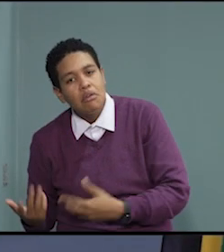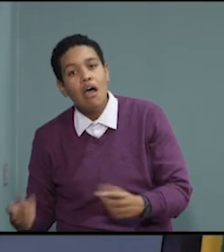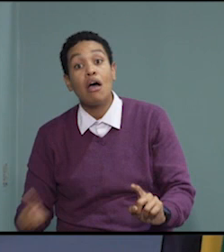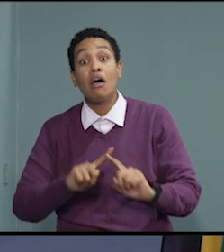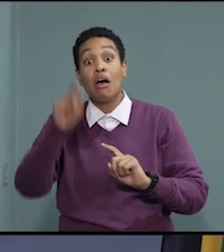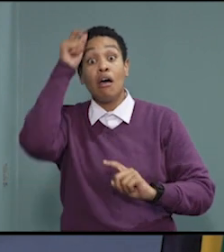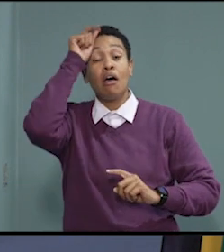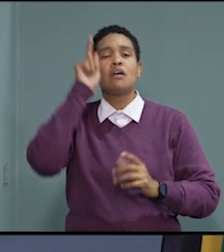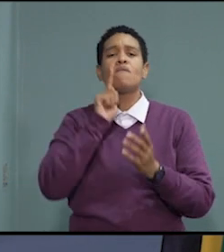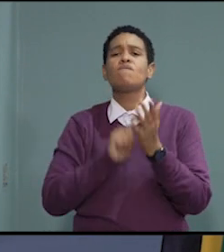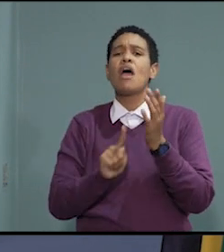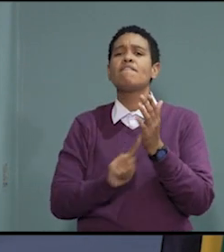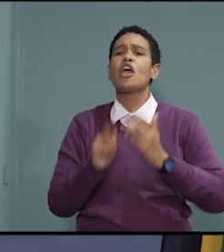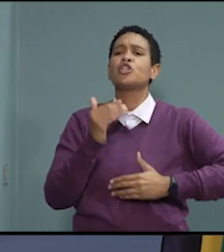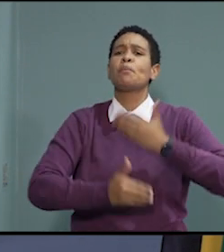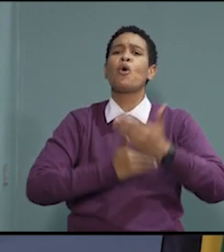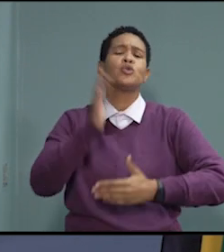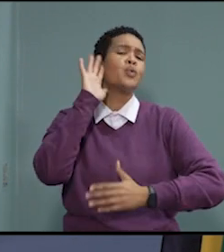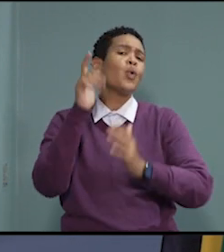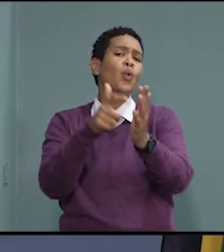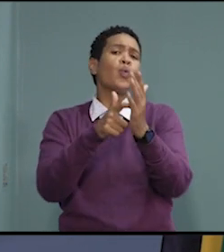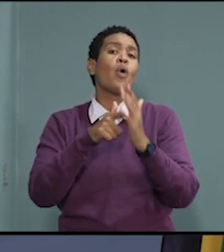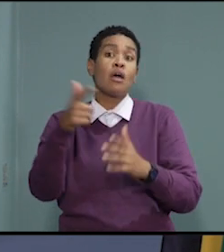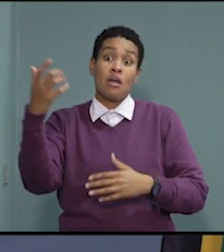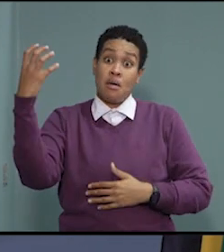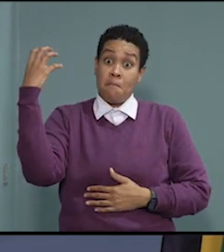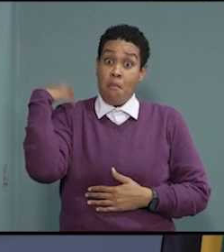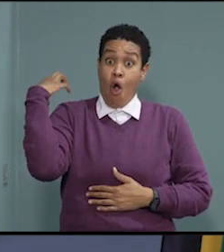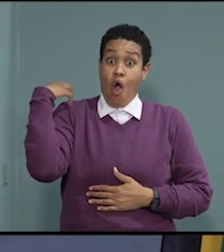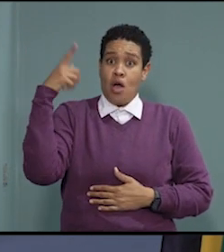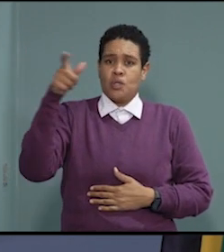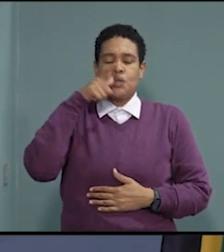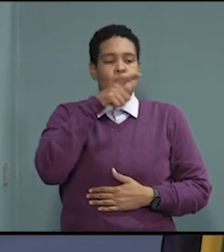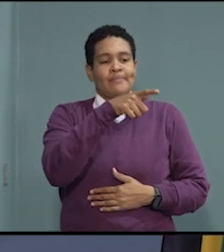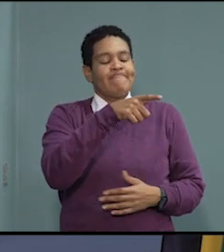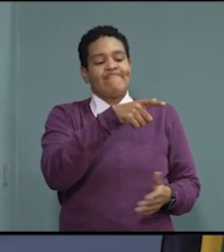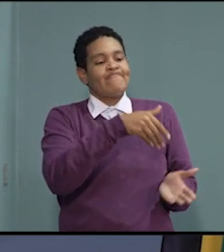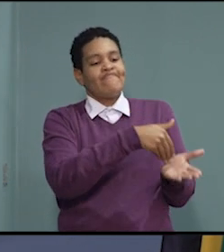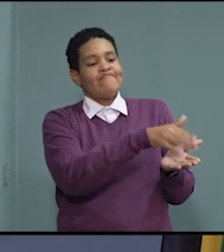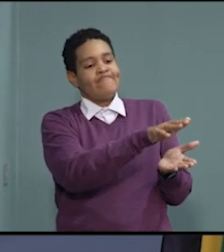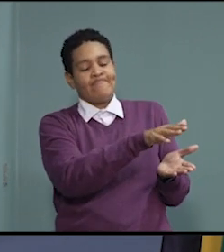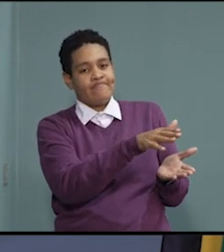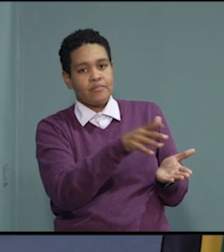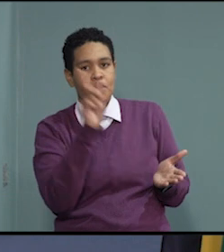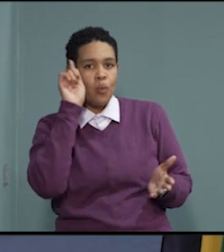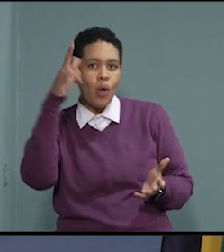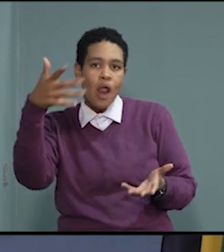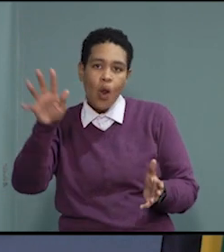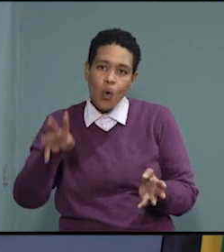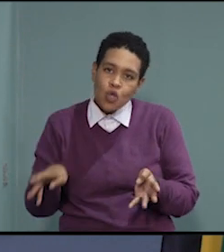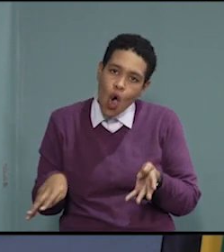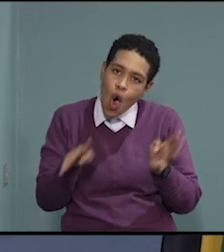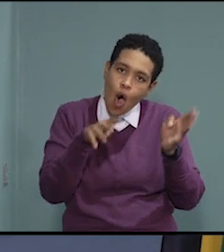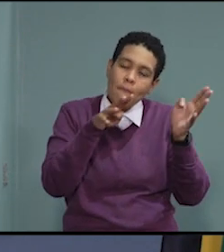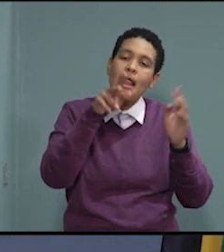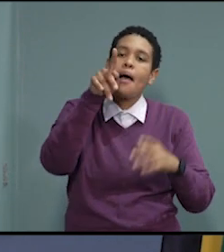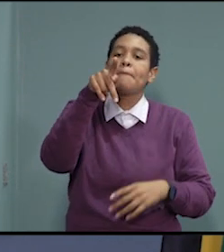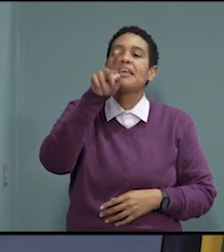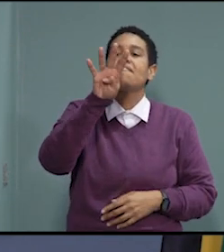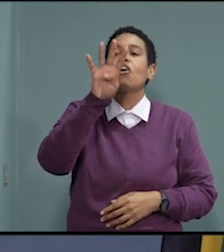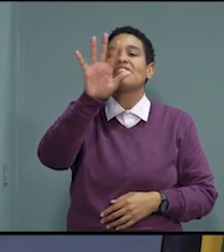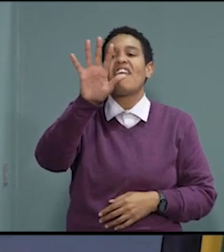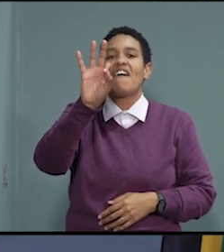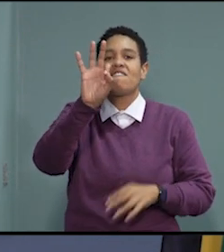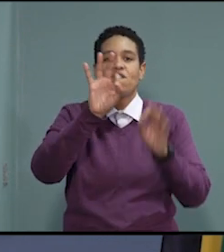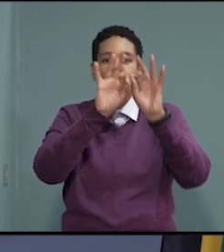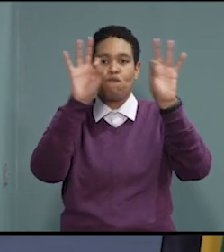verification process will require the employers in those sectors to upload electronically a P45